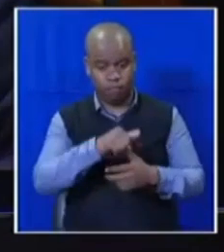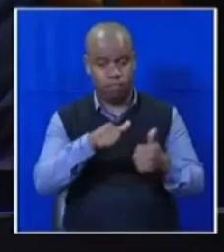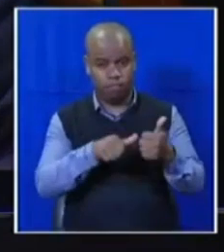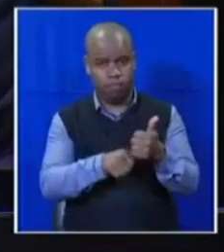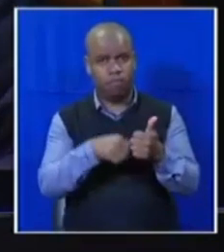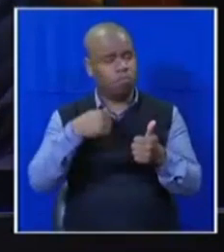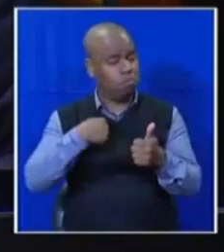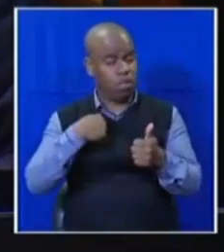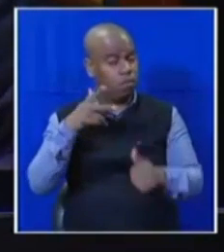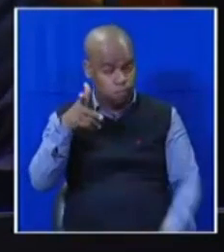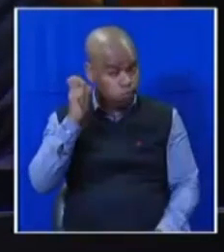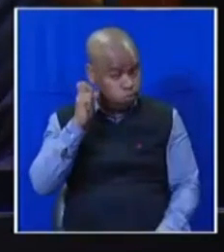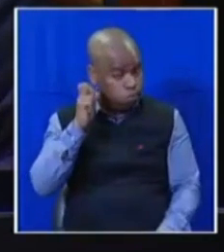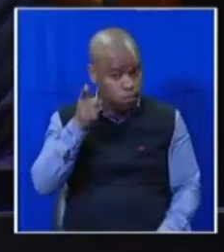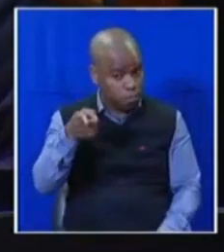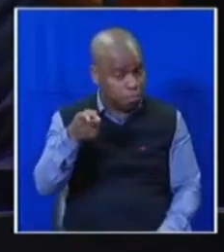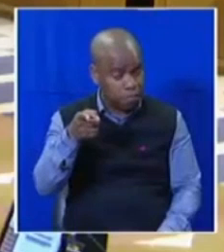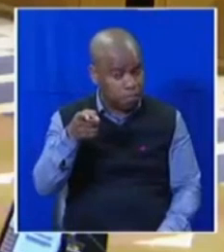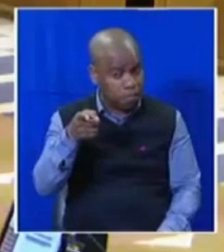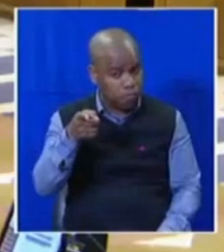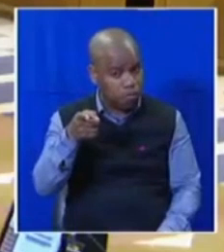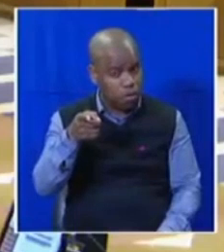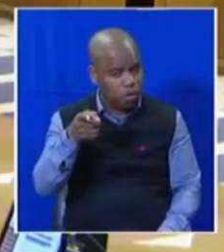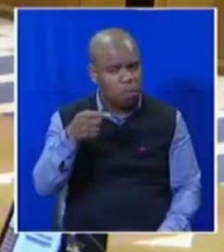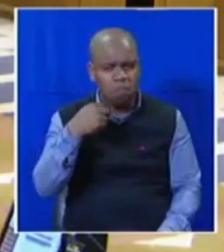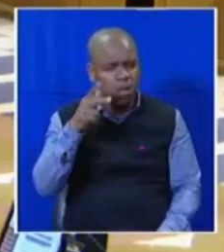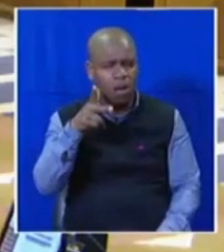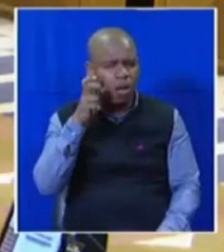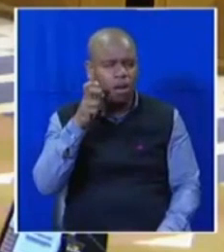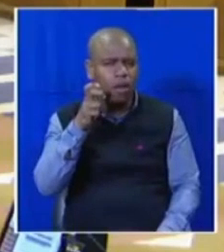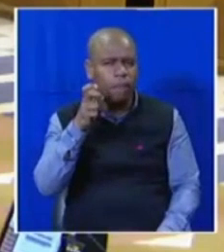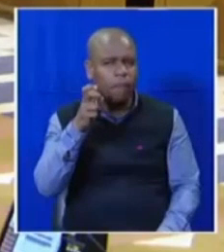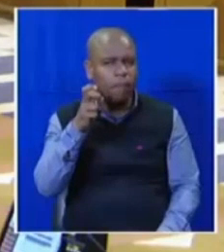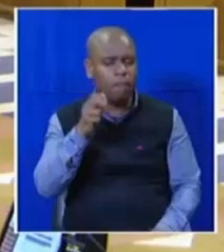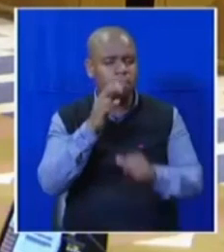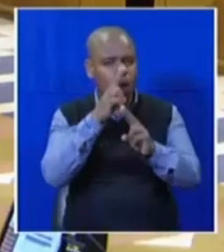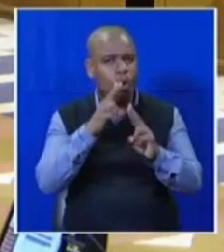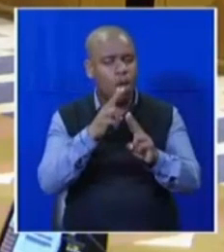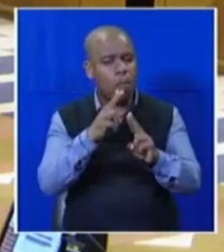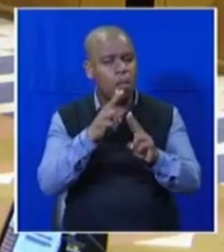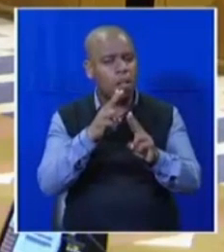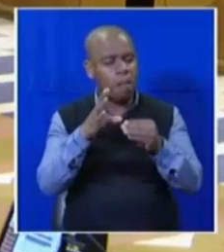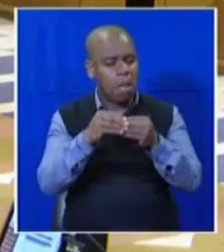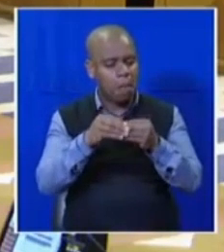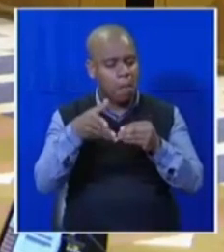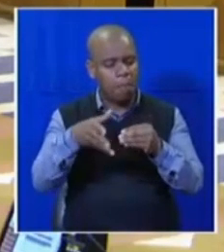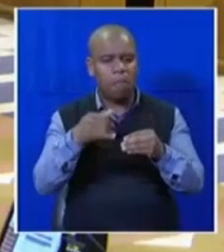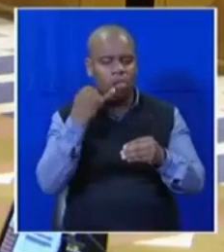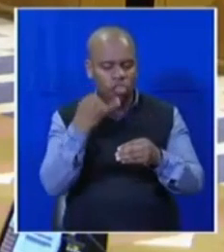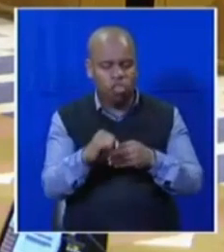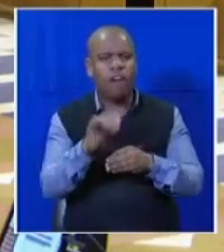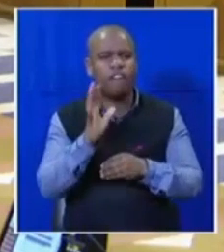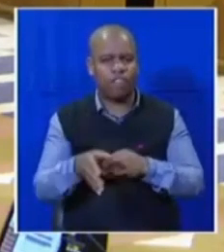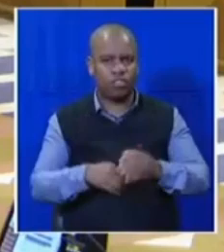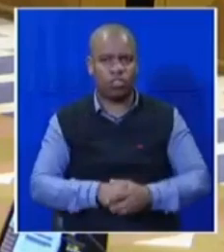I don't know if I heard the honourable member correctly, but did I? But the honourable member just swore in the House, and